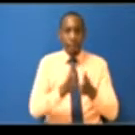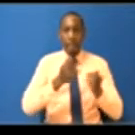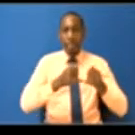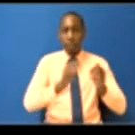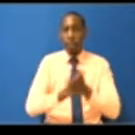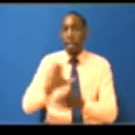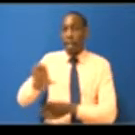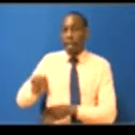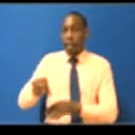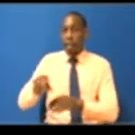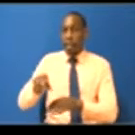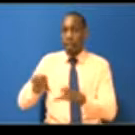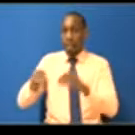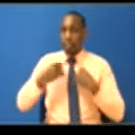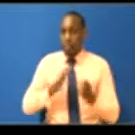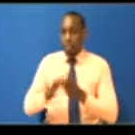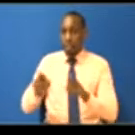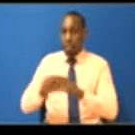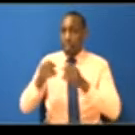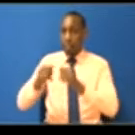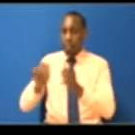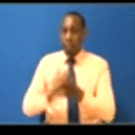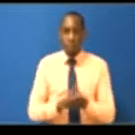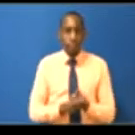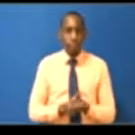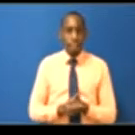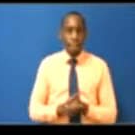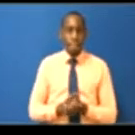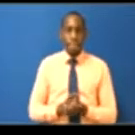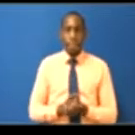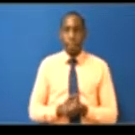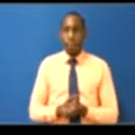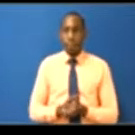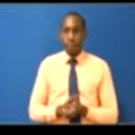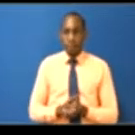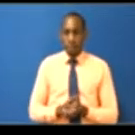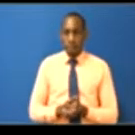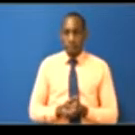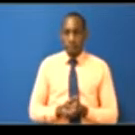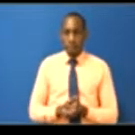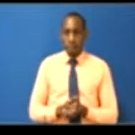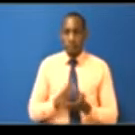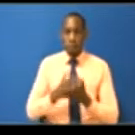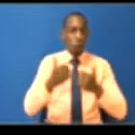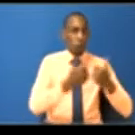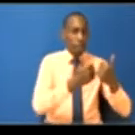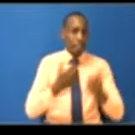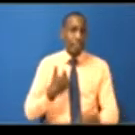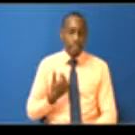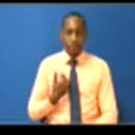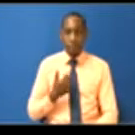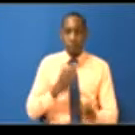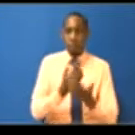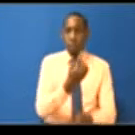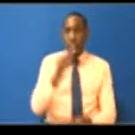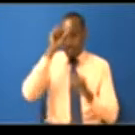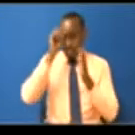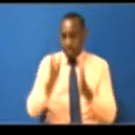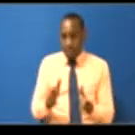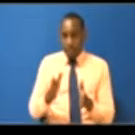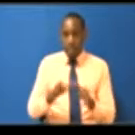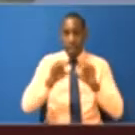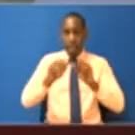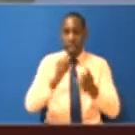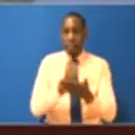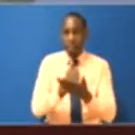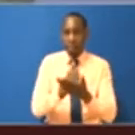take the plan and implement it but i want to dig deeper for many and i'm coming to you professor delta as well there must be bottlenecks i'm sure every governor that came into that